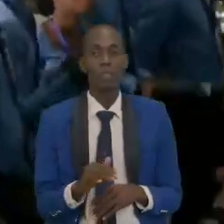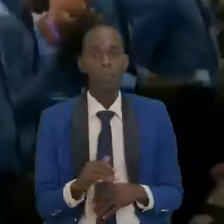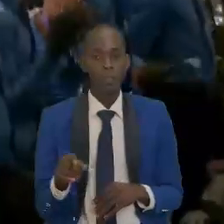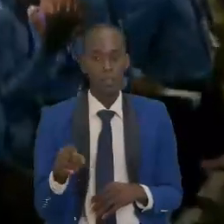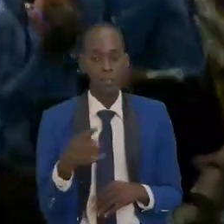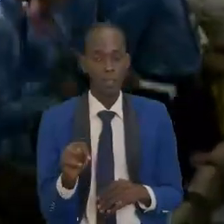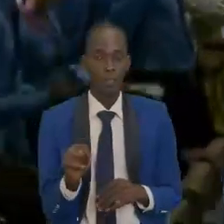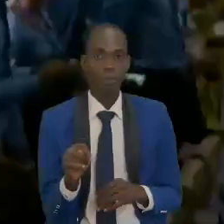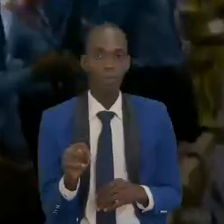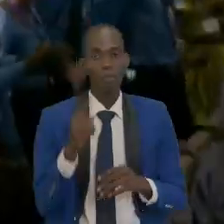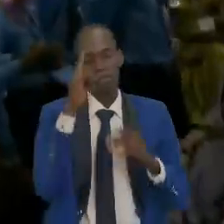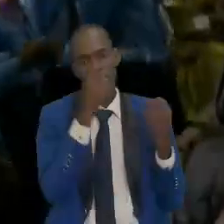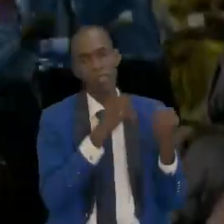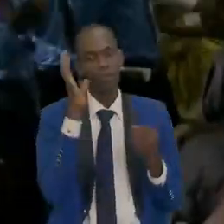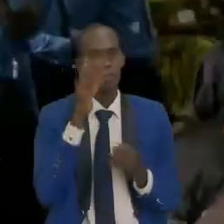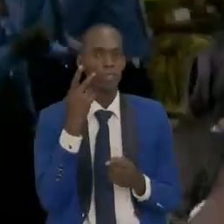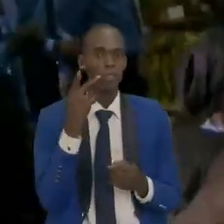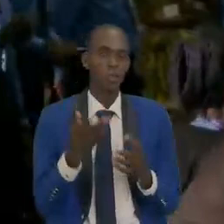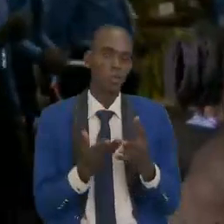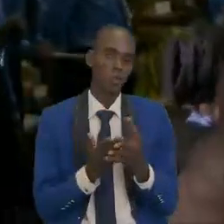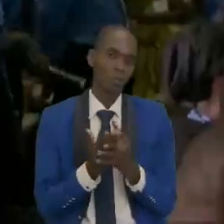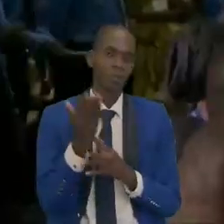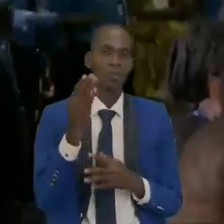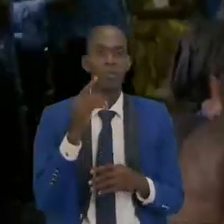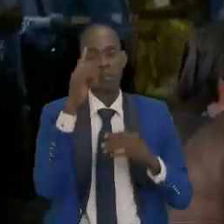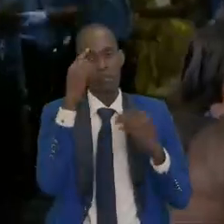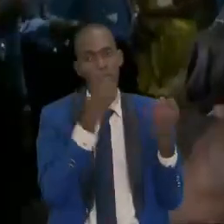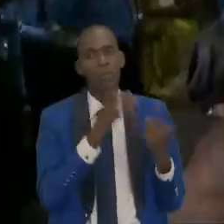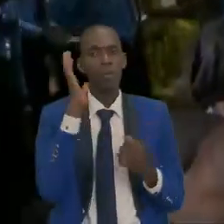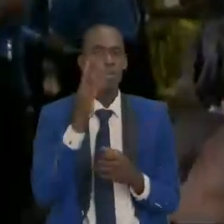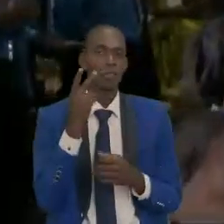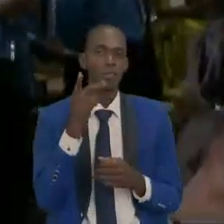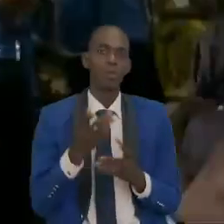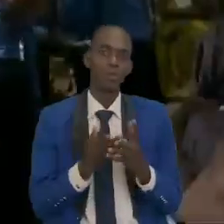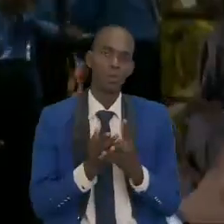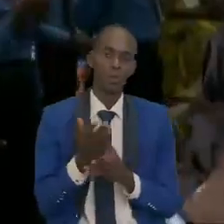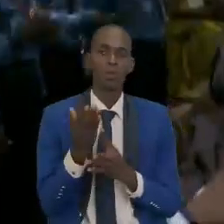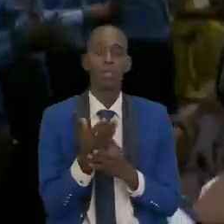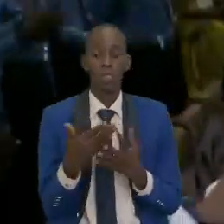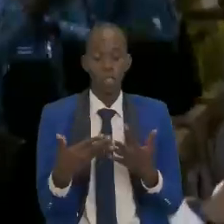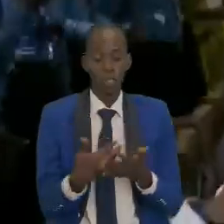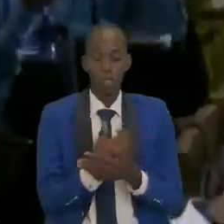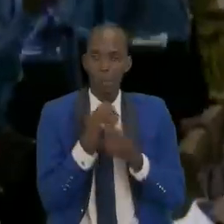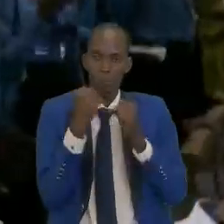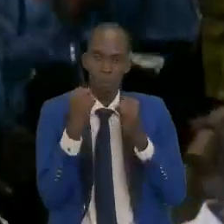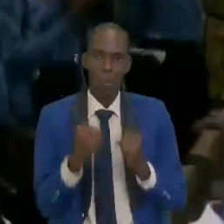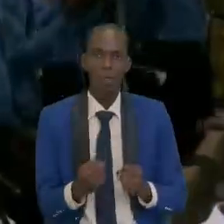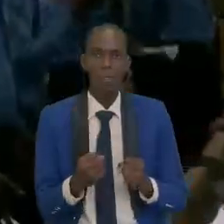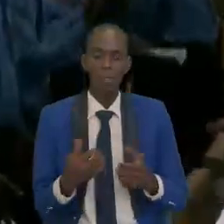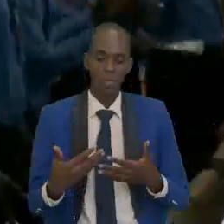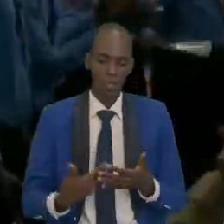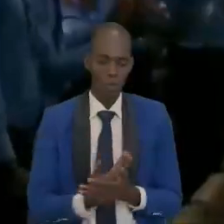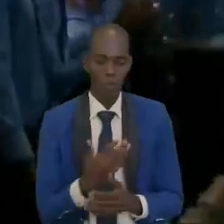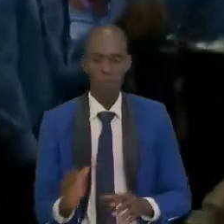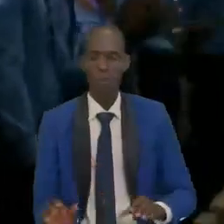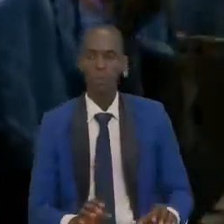through faith will see you through new power new performance